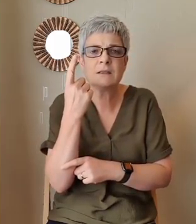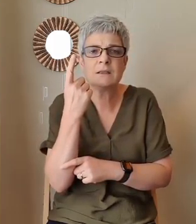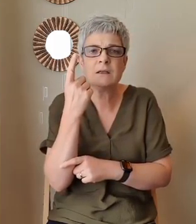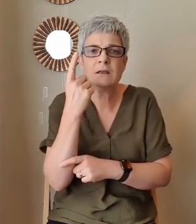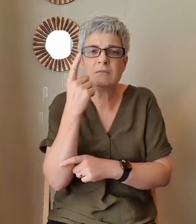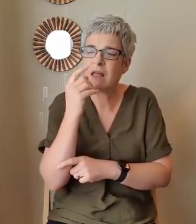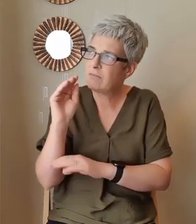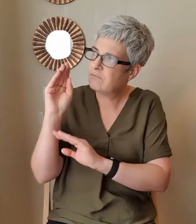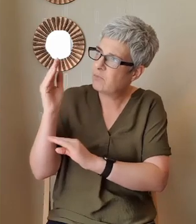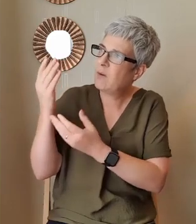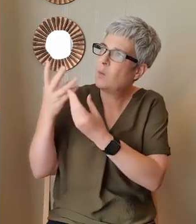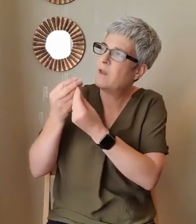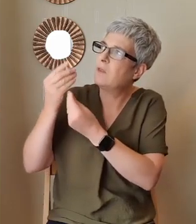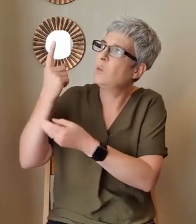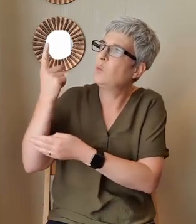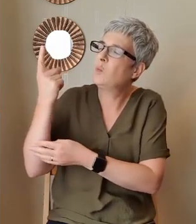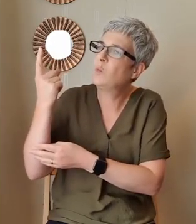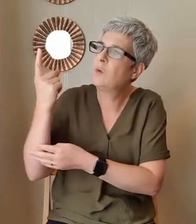before you,